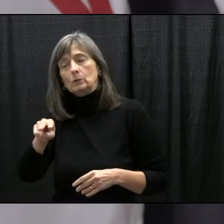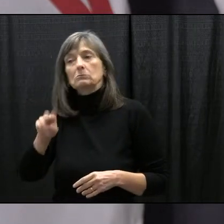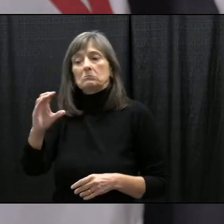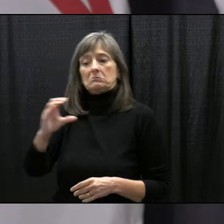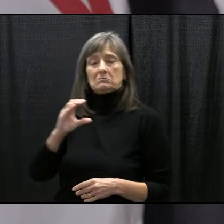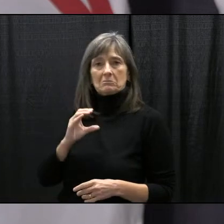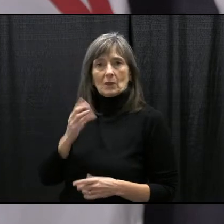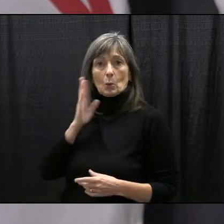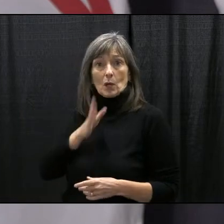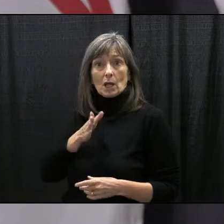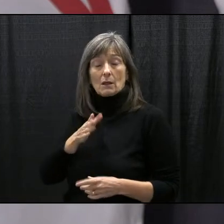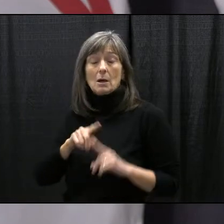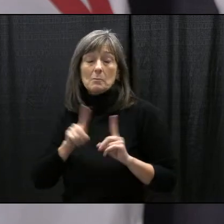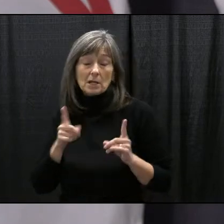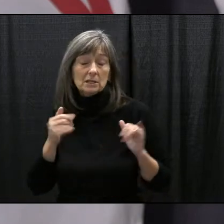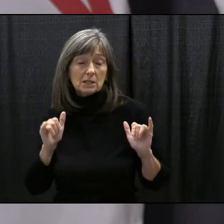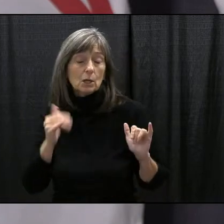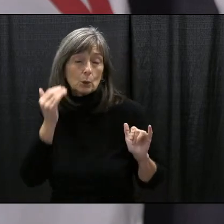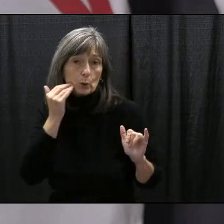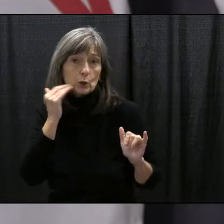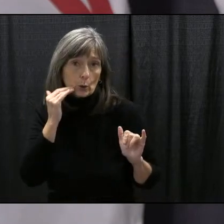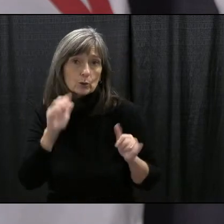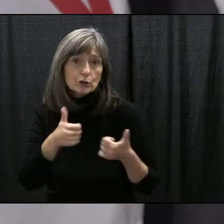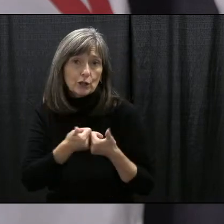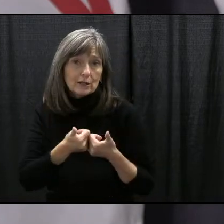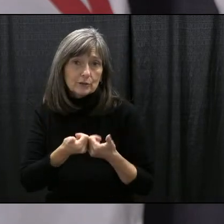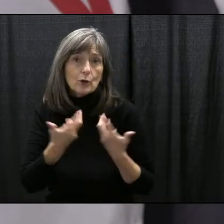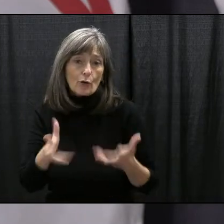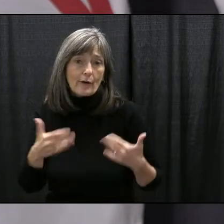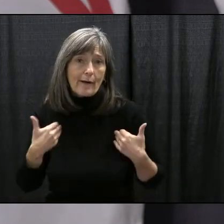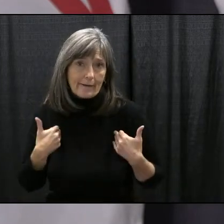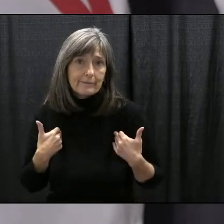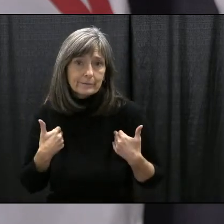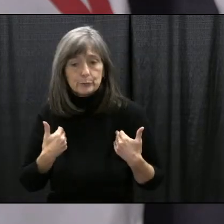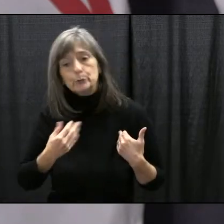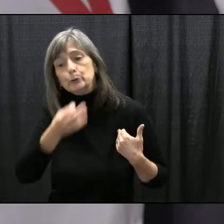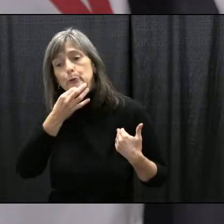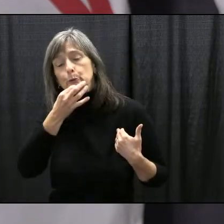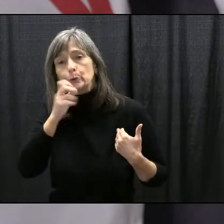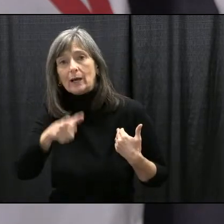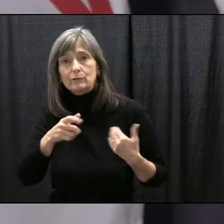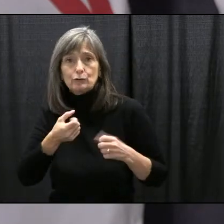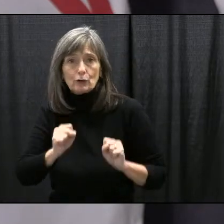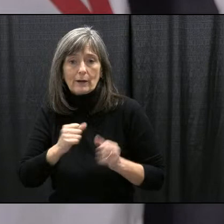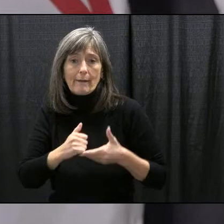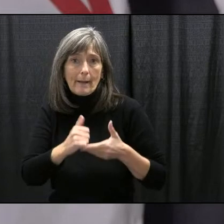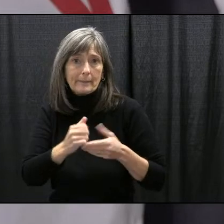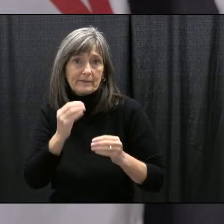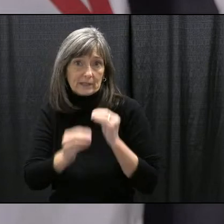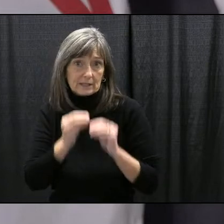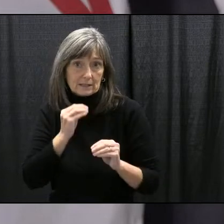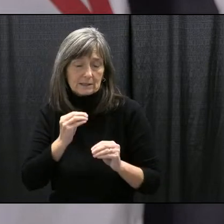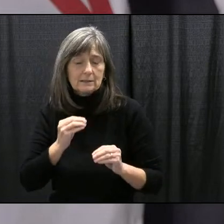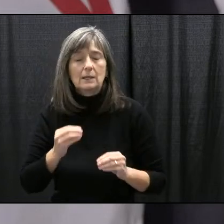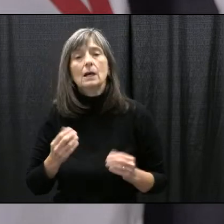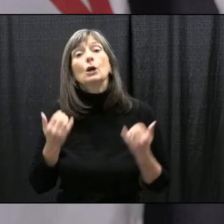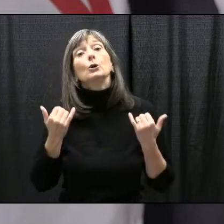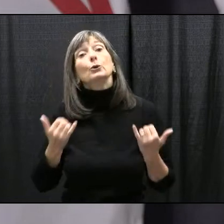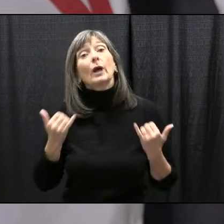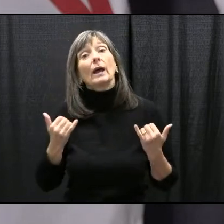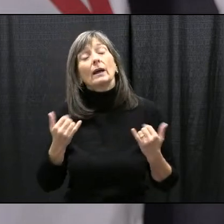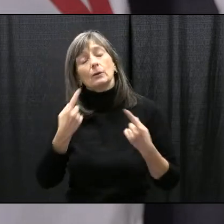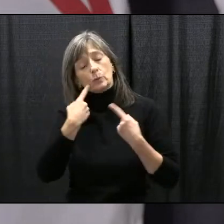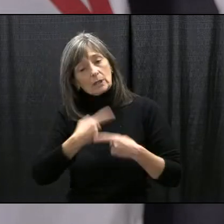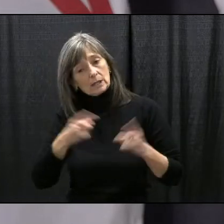know that there are challenges that need to be addressed in short order. So today I'm pleased to announce the steps